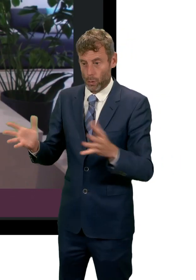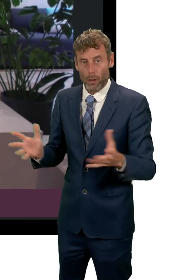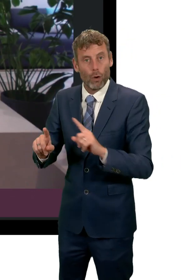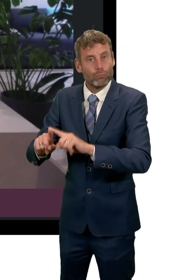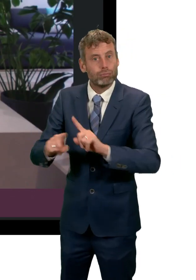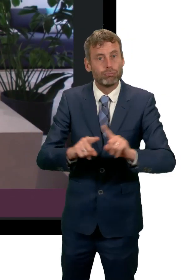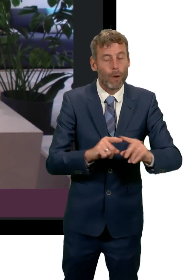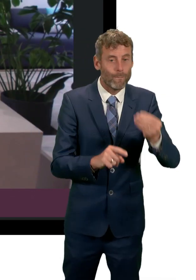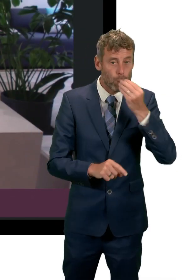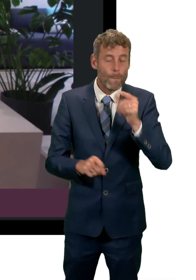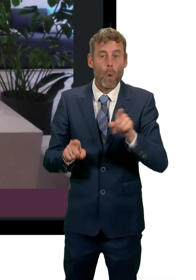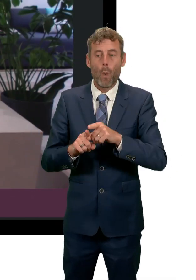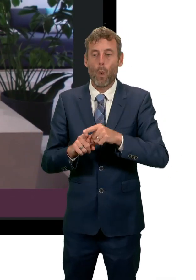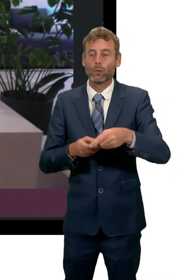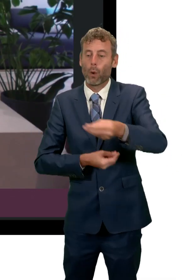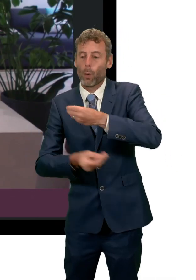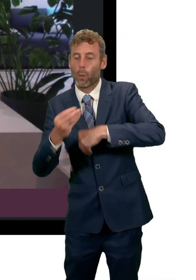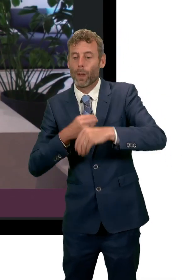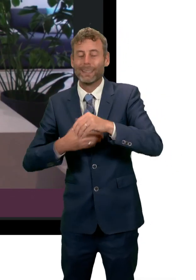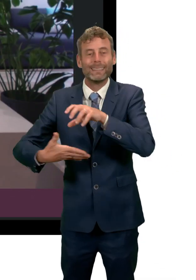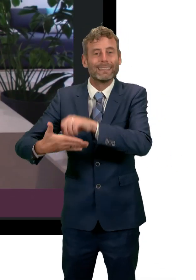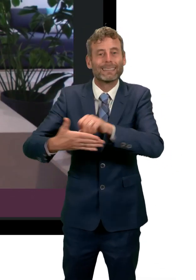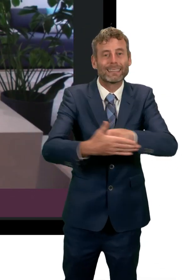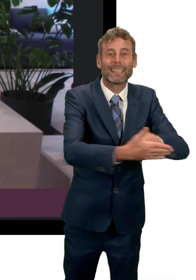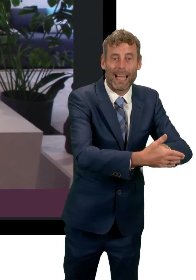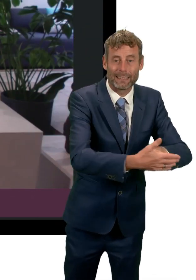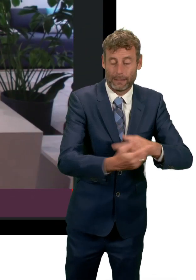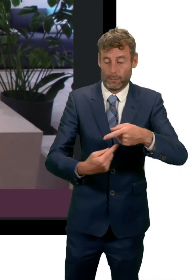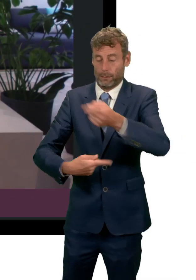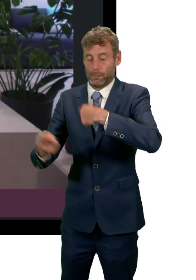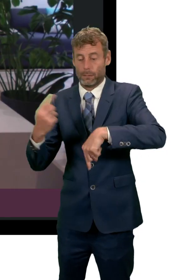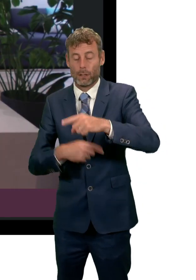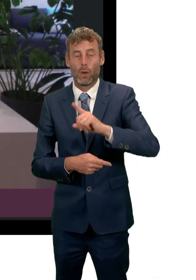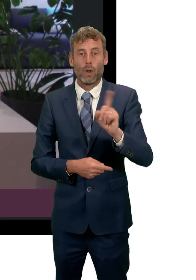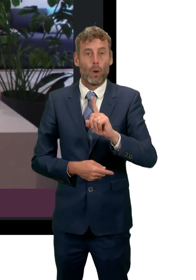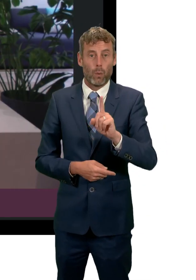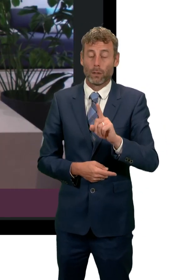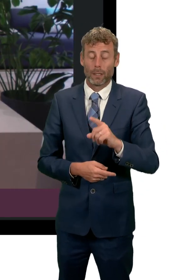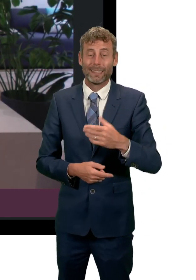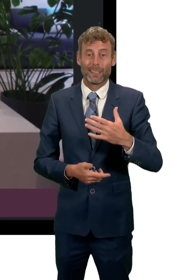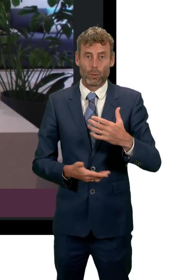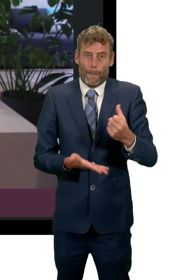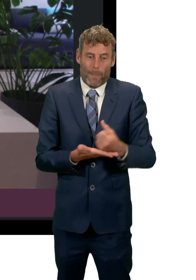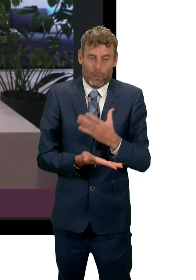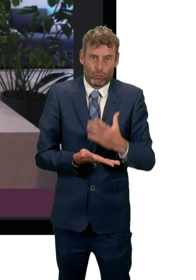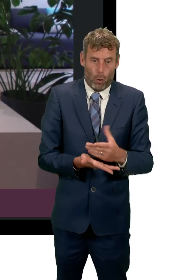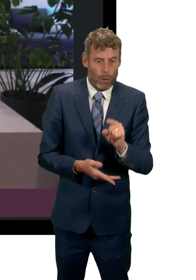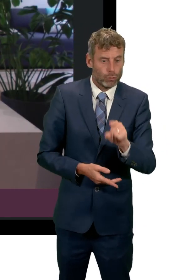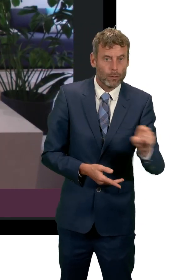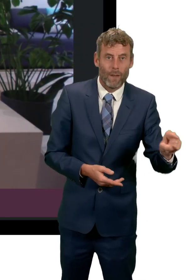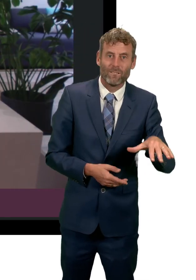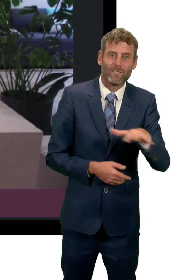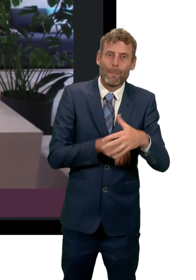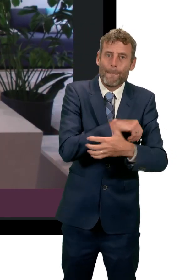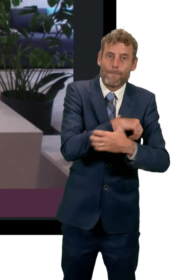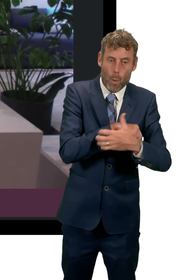to support, through vouchers, through food stamps, however, earmarking it to support low-income families to improve their access to healthy diets. That's